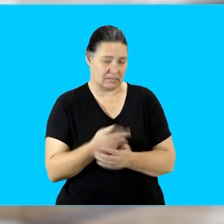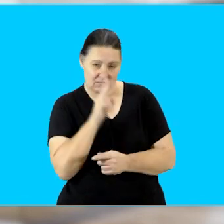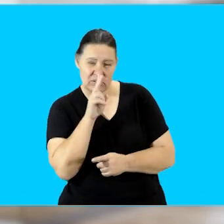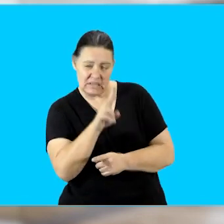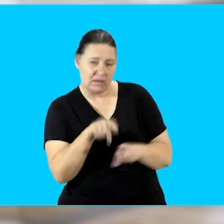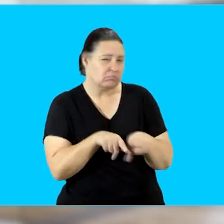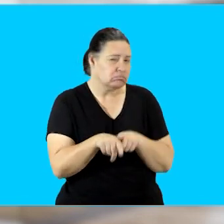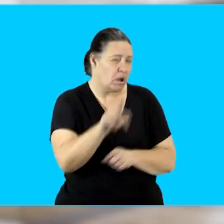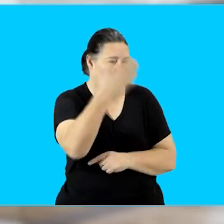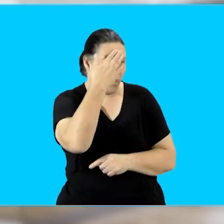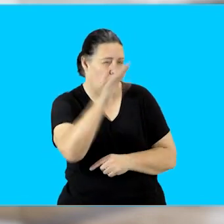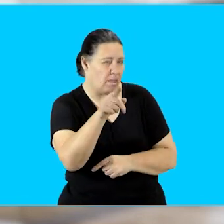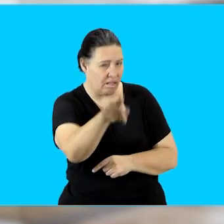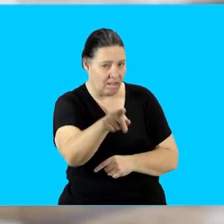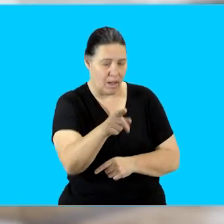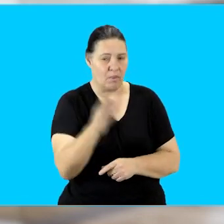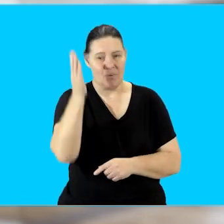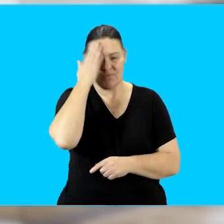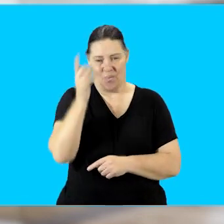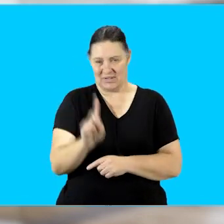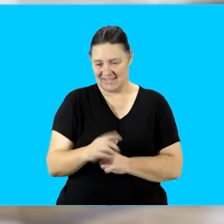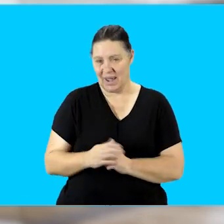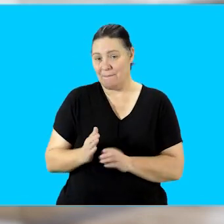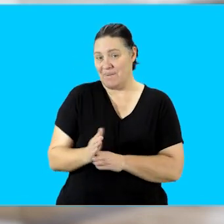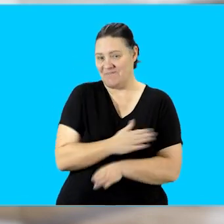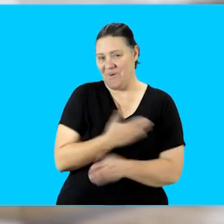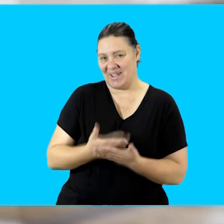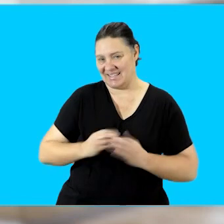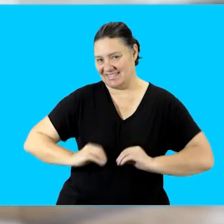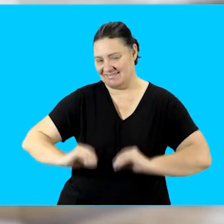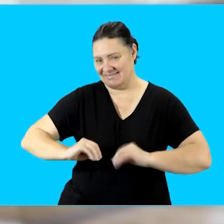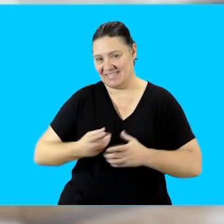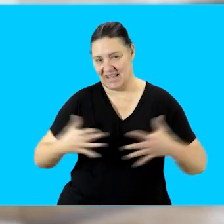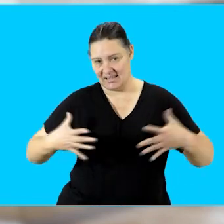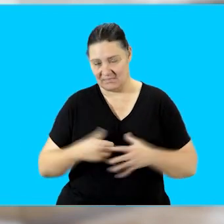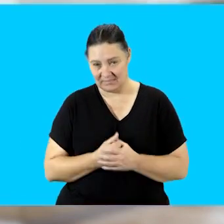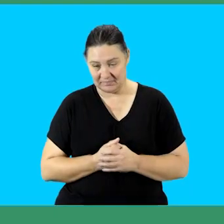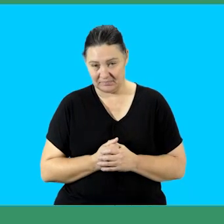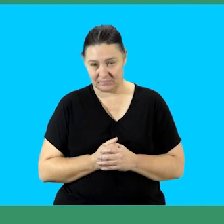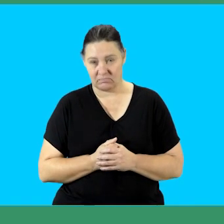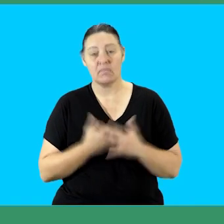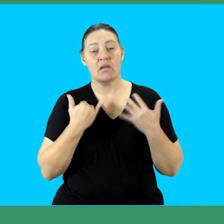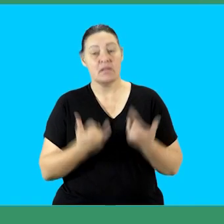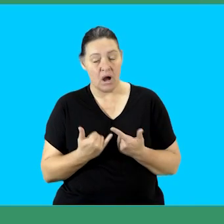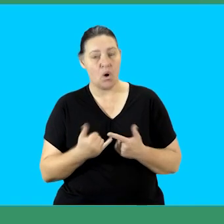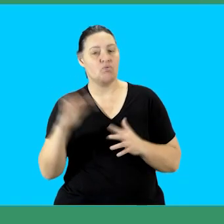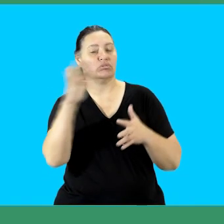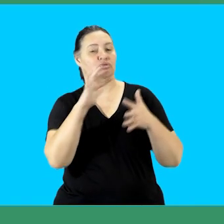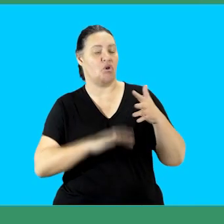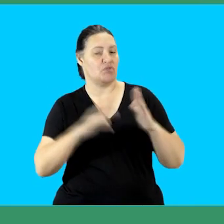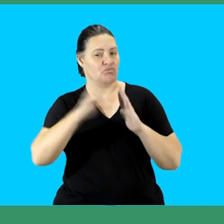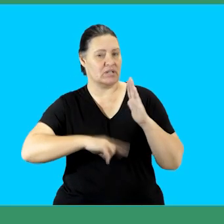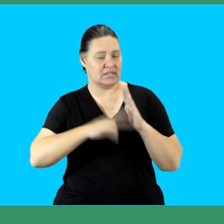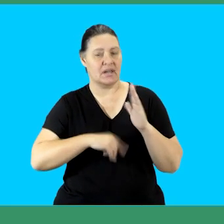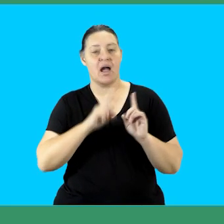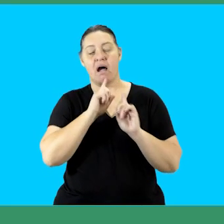to test if whether you know what you should be knowing before we start the lesson. Now, let's read the scenario below